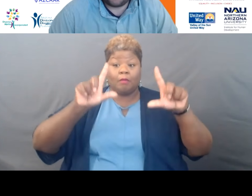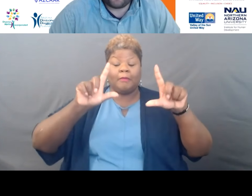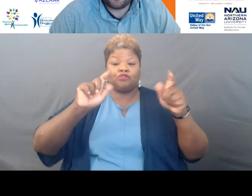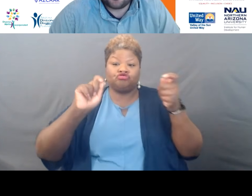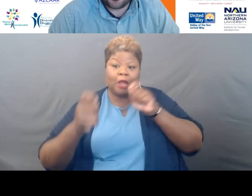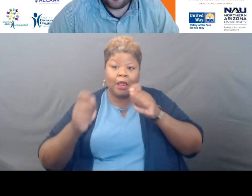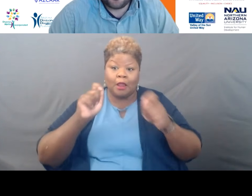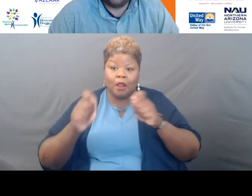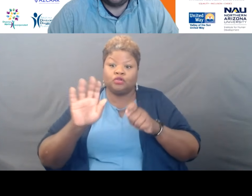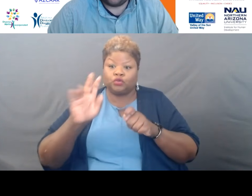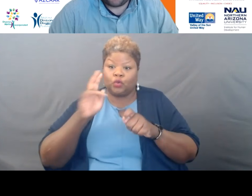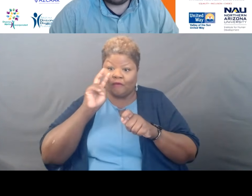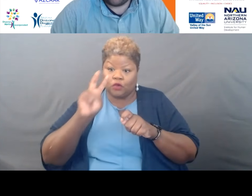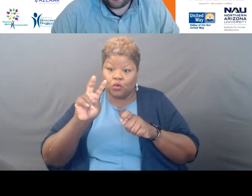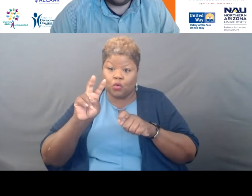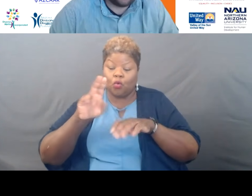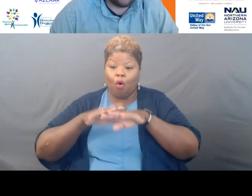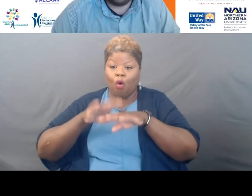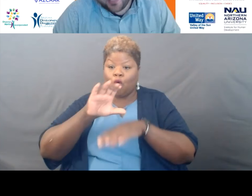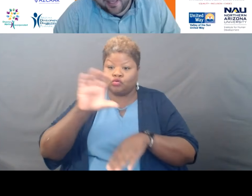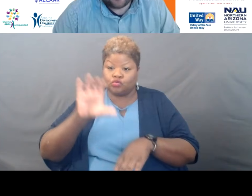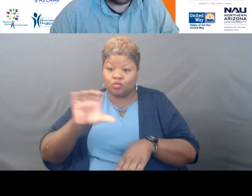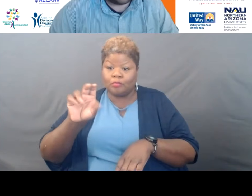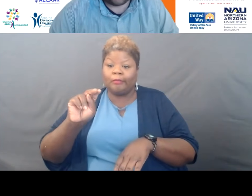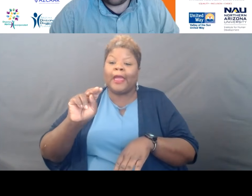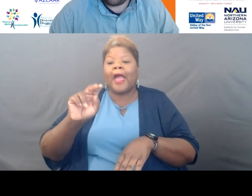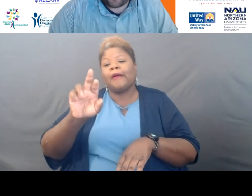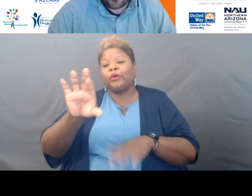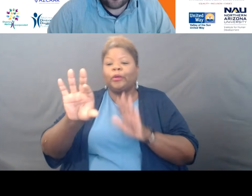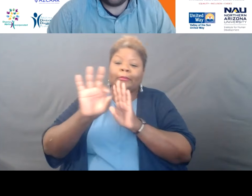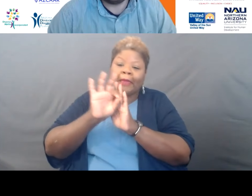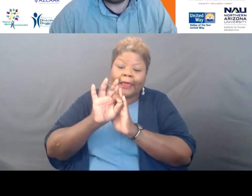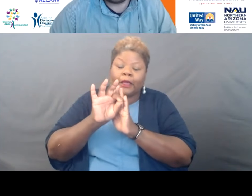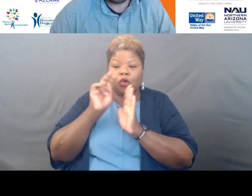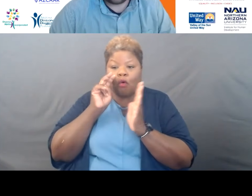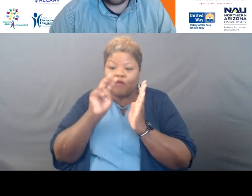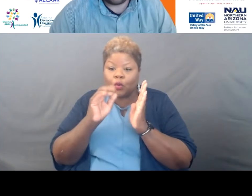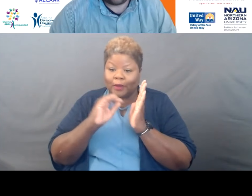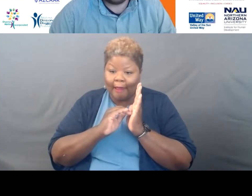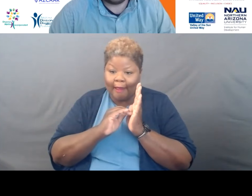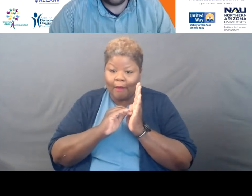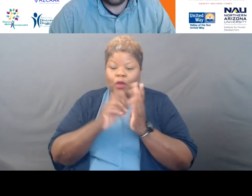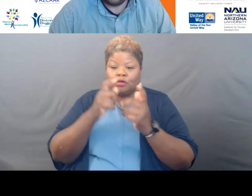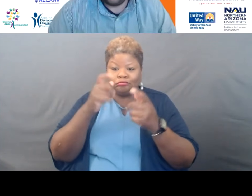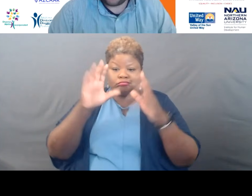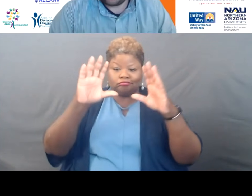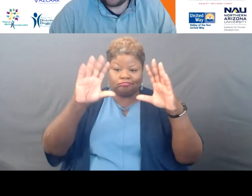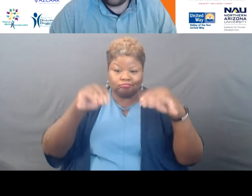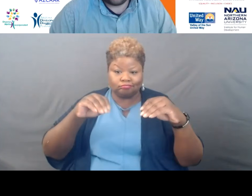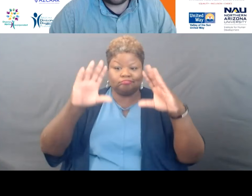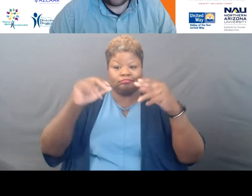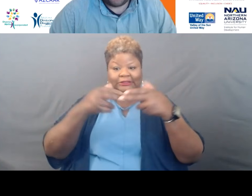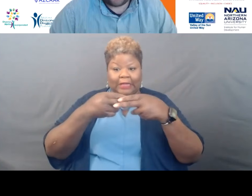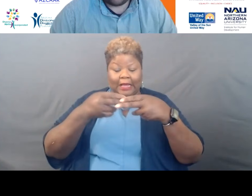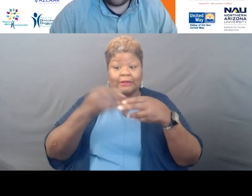by default in Zoom. So you might have to repick your view when the slides go up and down. Lastly,